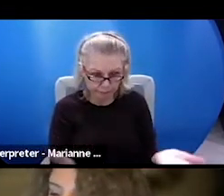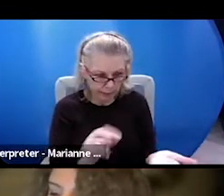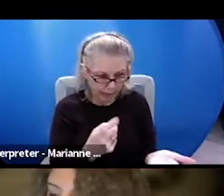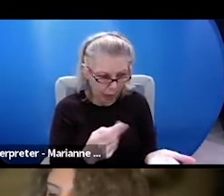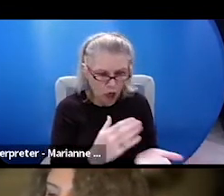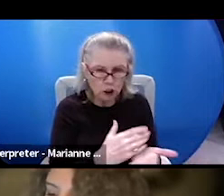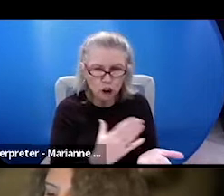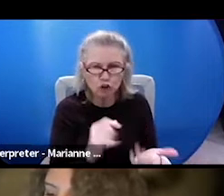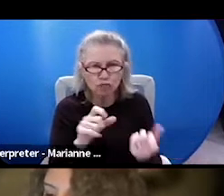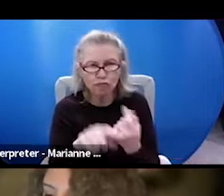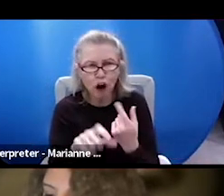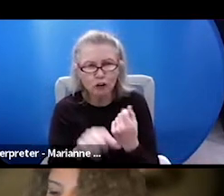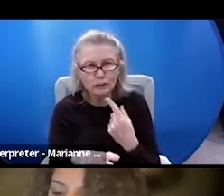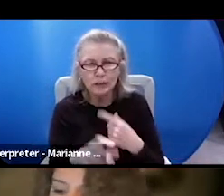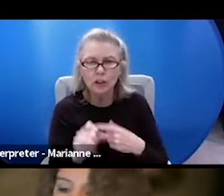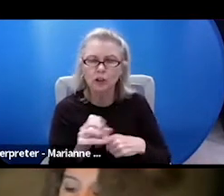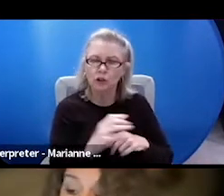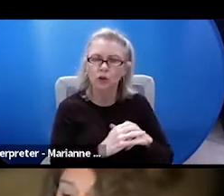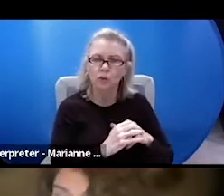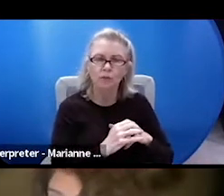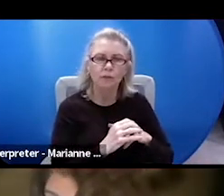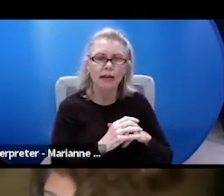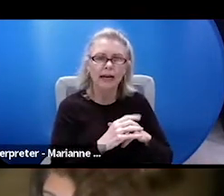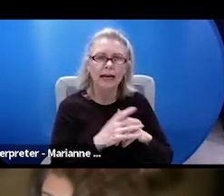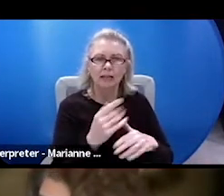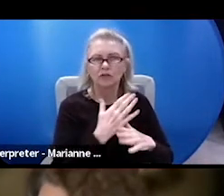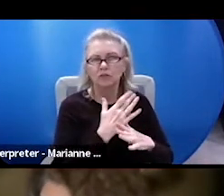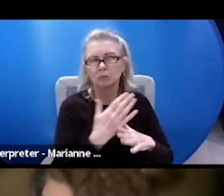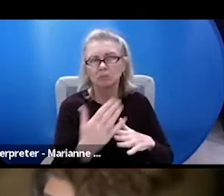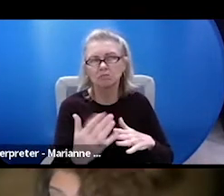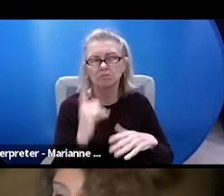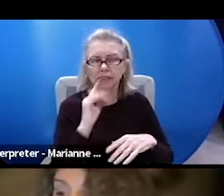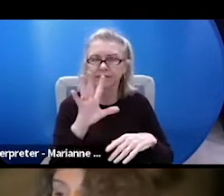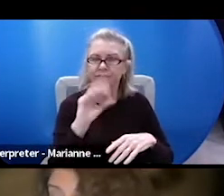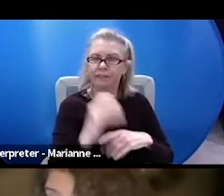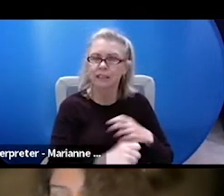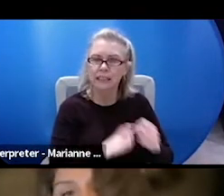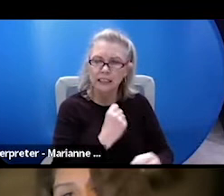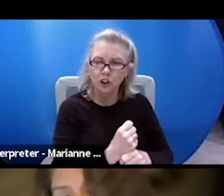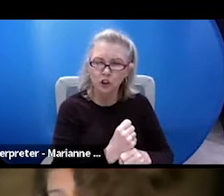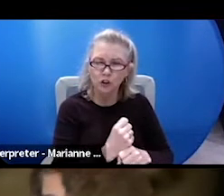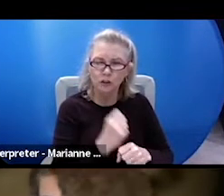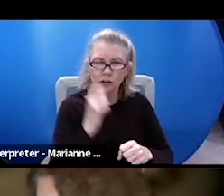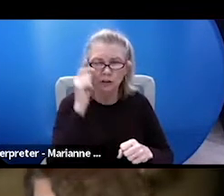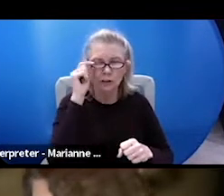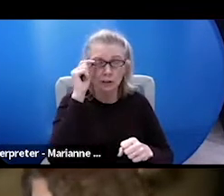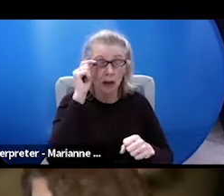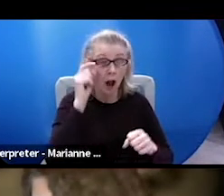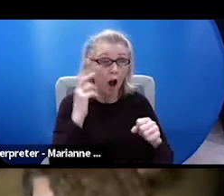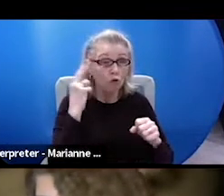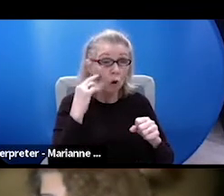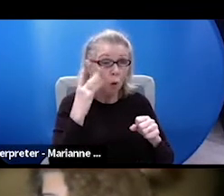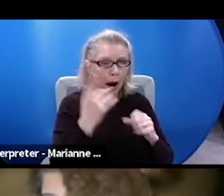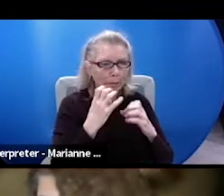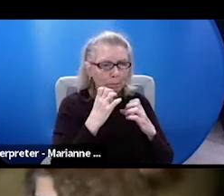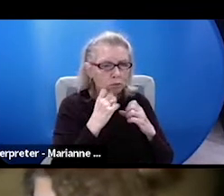an important element and spans a period of 50 years. The reason they're so precious and rare is